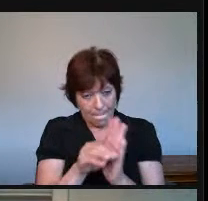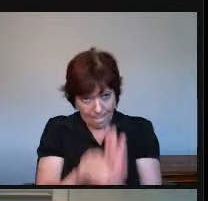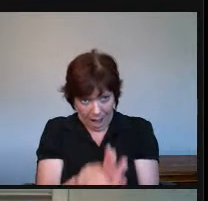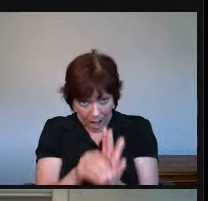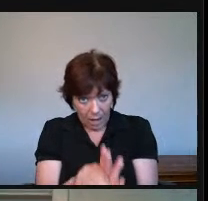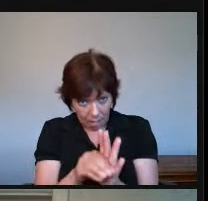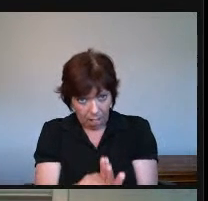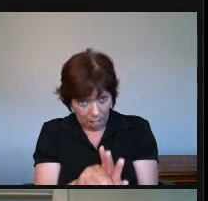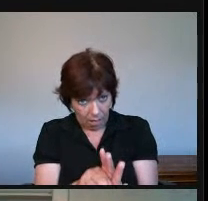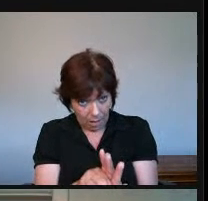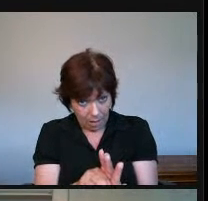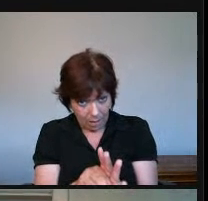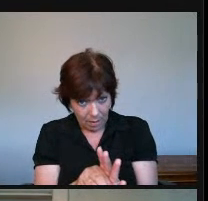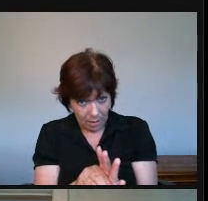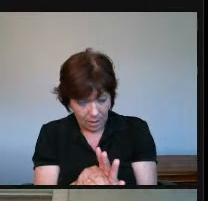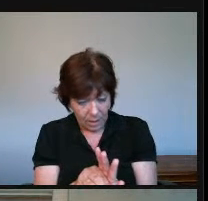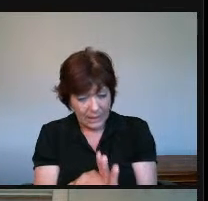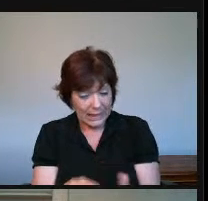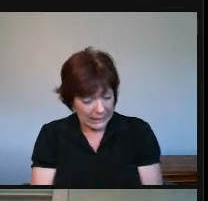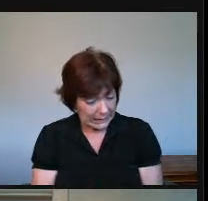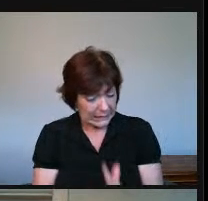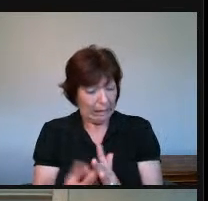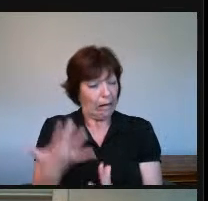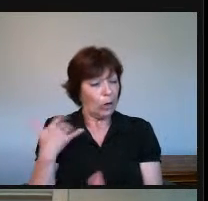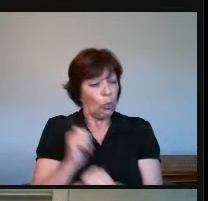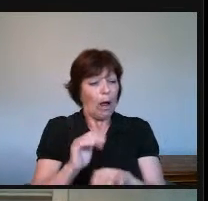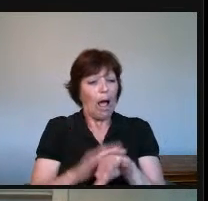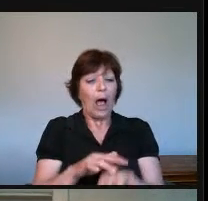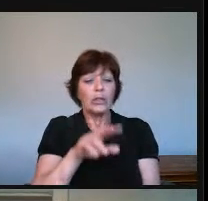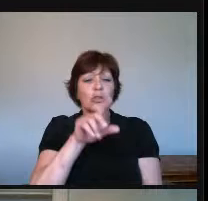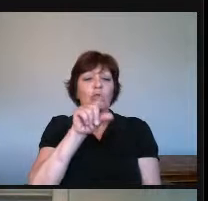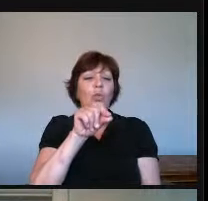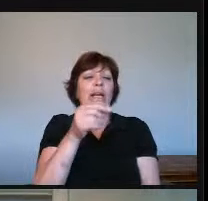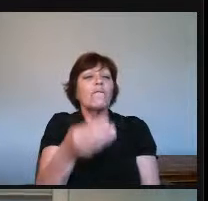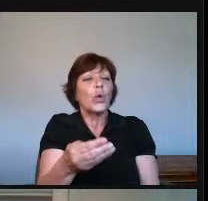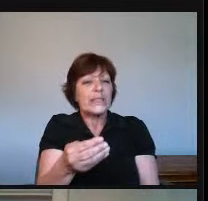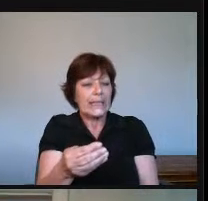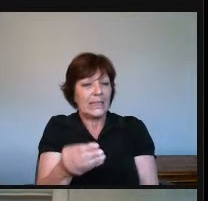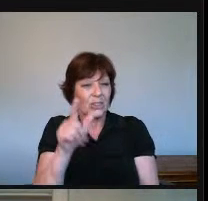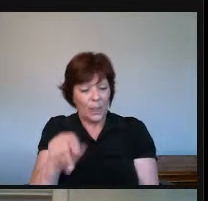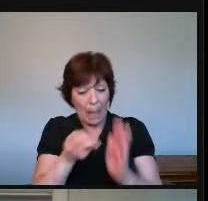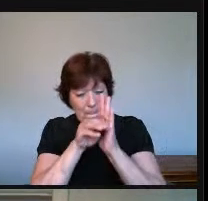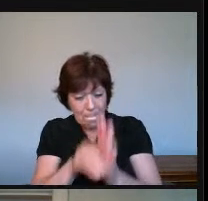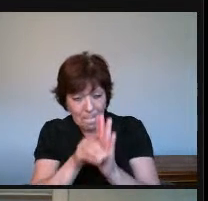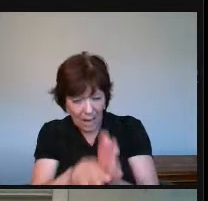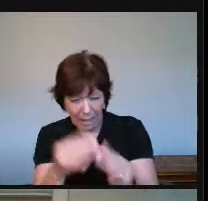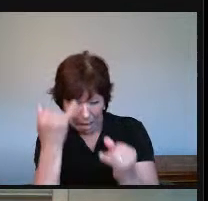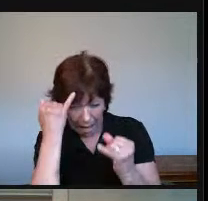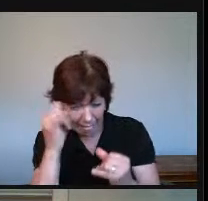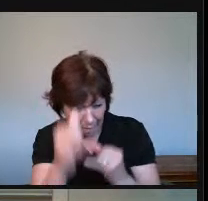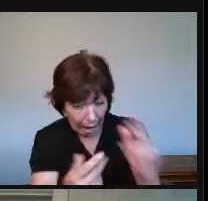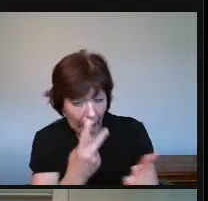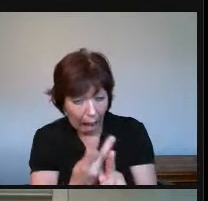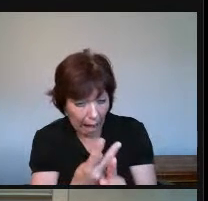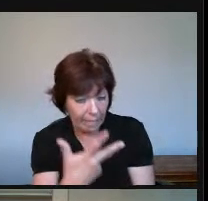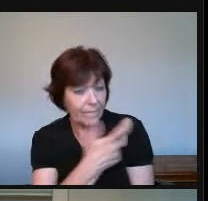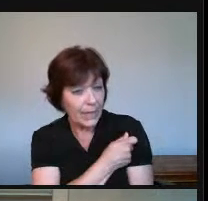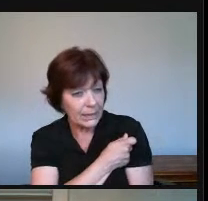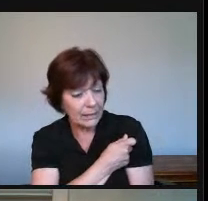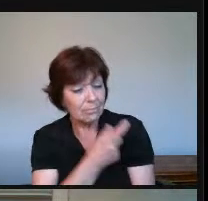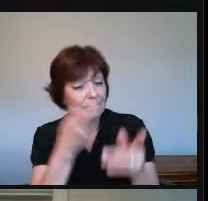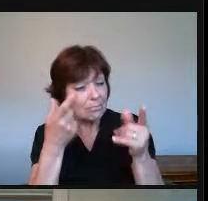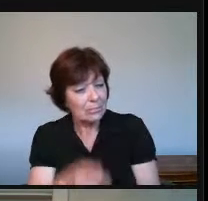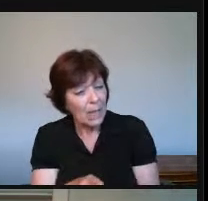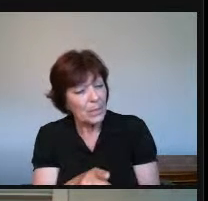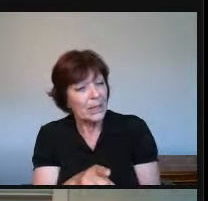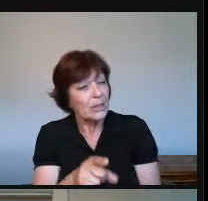they started working on that vaccine in 2014. So the model for that vaccine was put in place in 2014. And it was 7